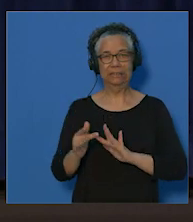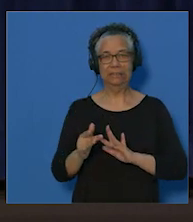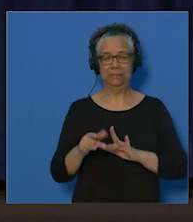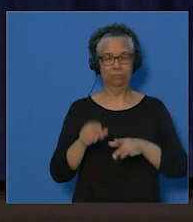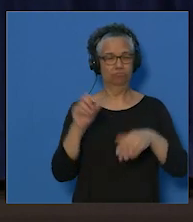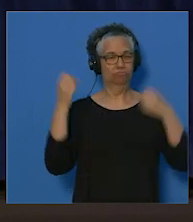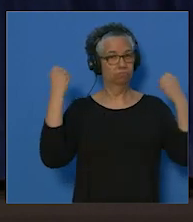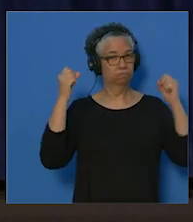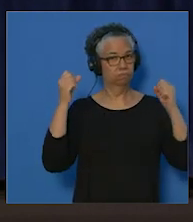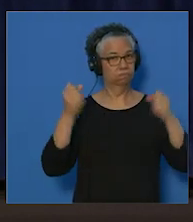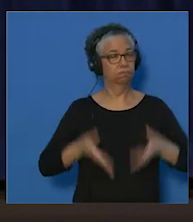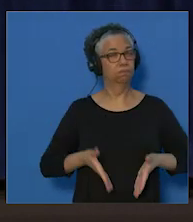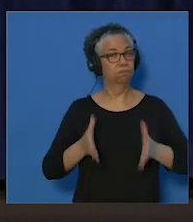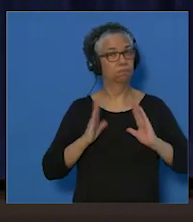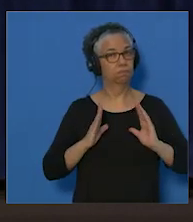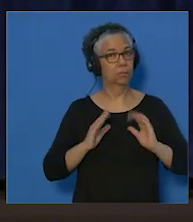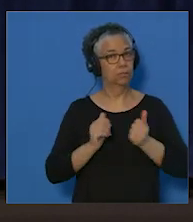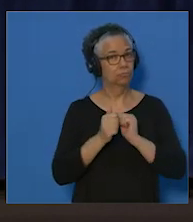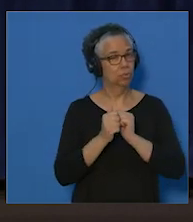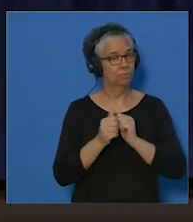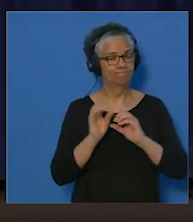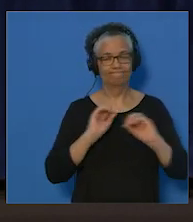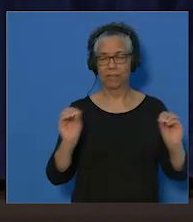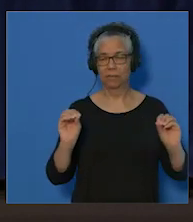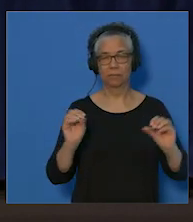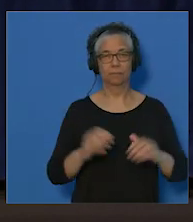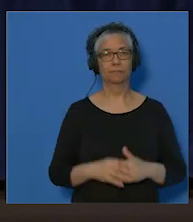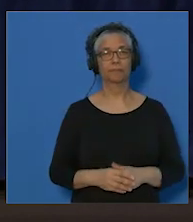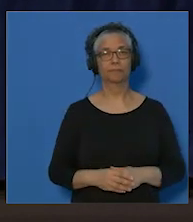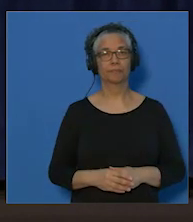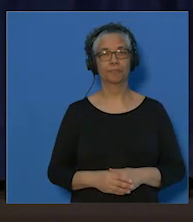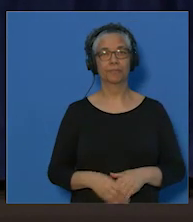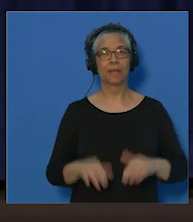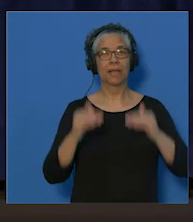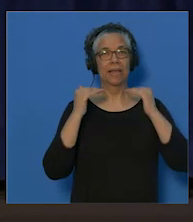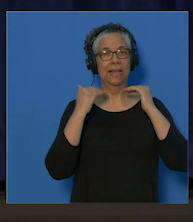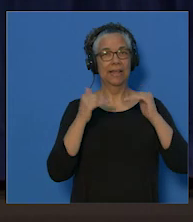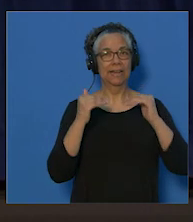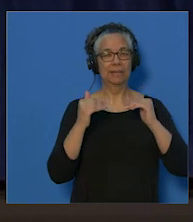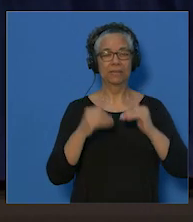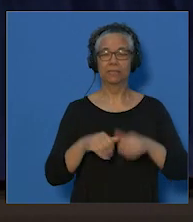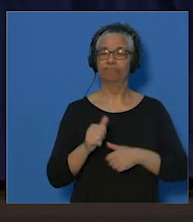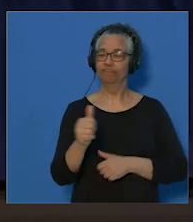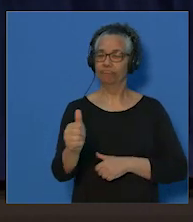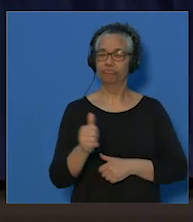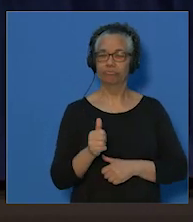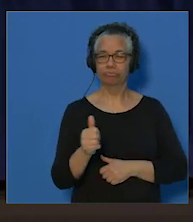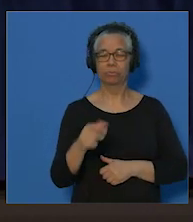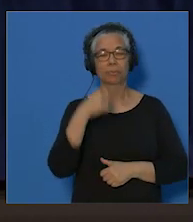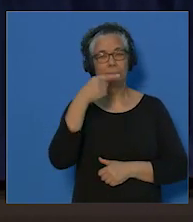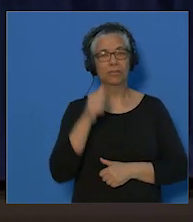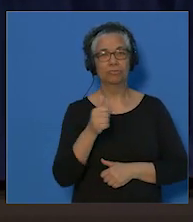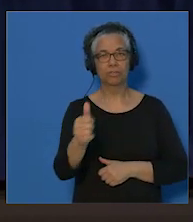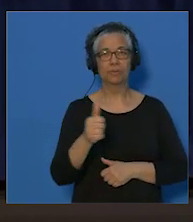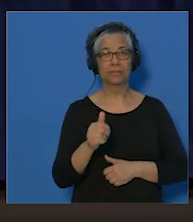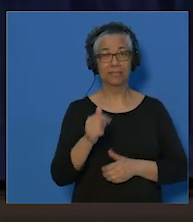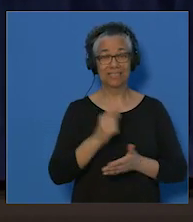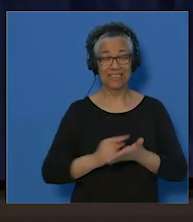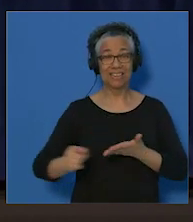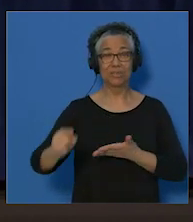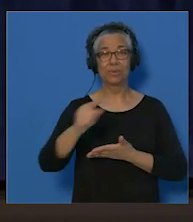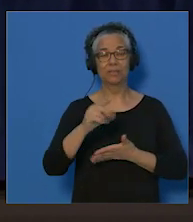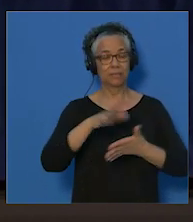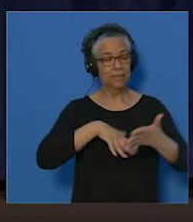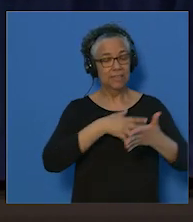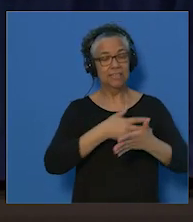allowed. Limited public transportation is set to resume next week, and the schedule will be advised in the current days by